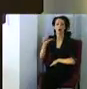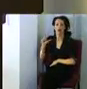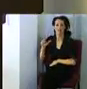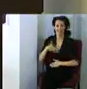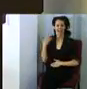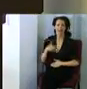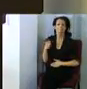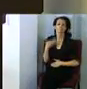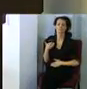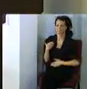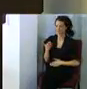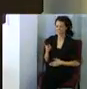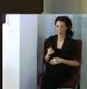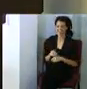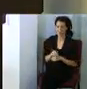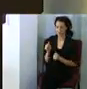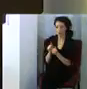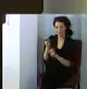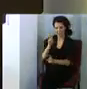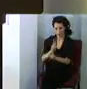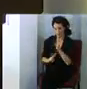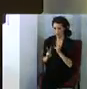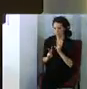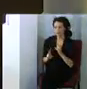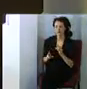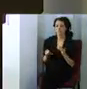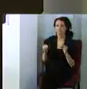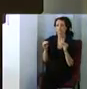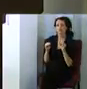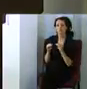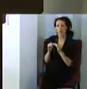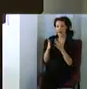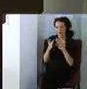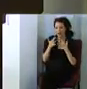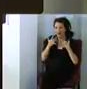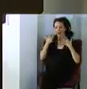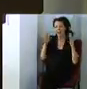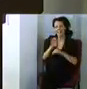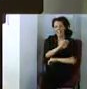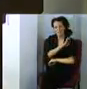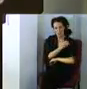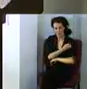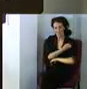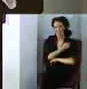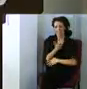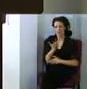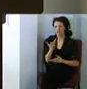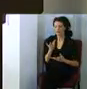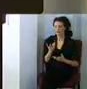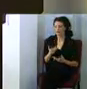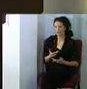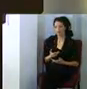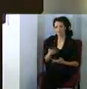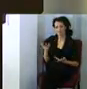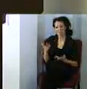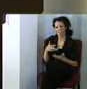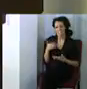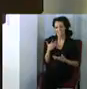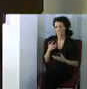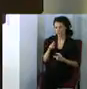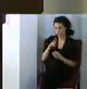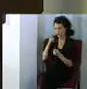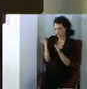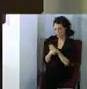the Corinthians. And there's much, much more levity to what Paul is talking about. And he's seen some change in their lives. He's seen